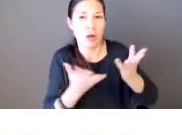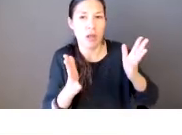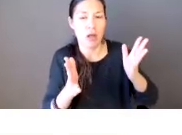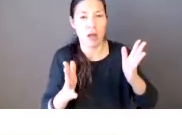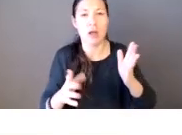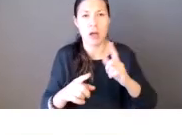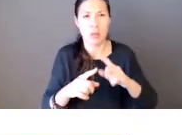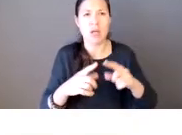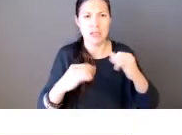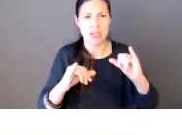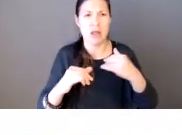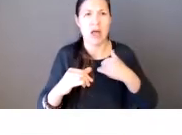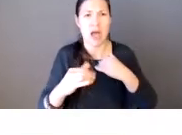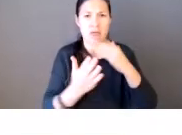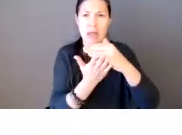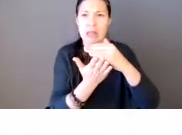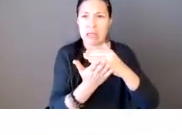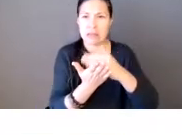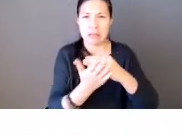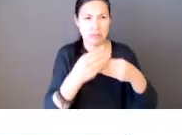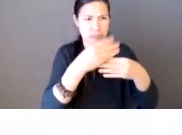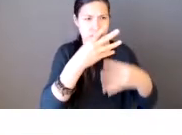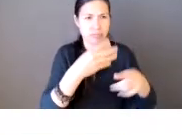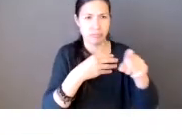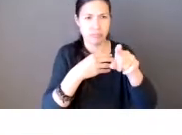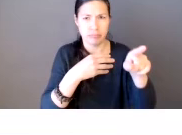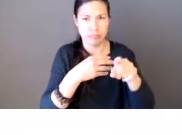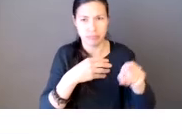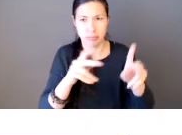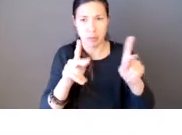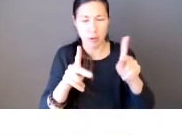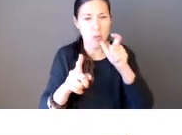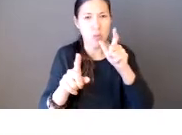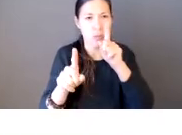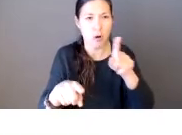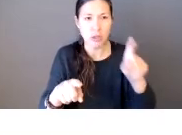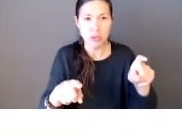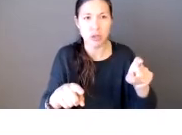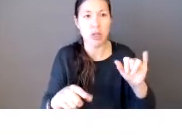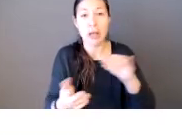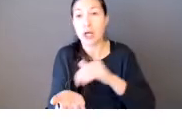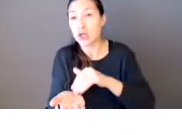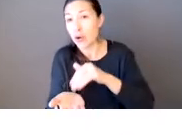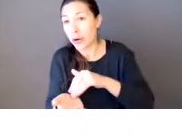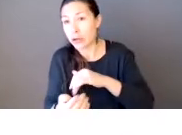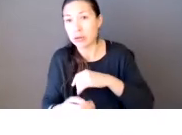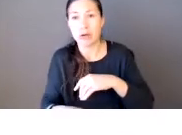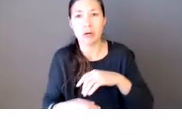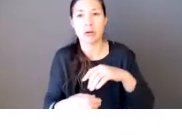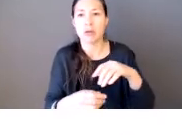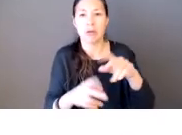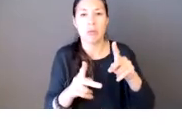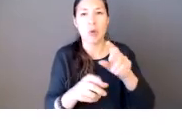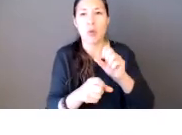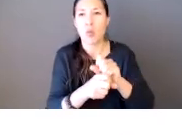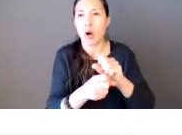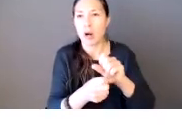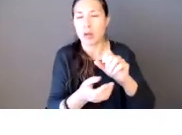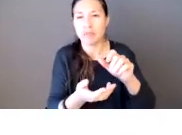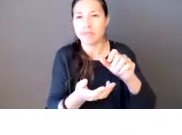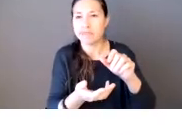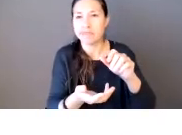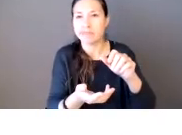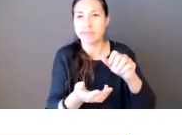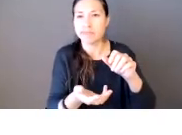laundry list of those who should be reporting, whether it's a physician, medical personnel, police,